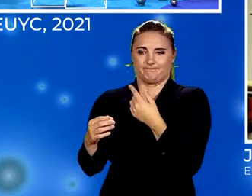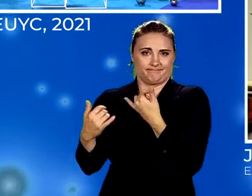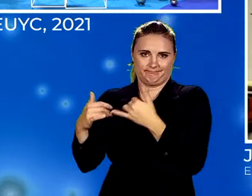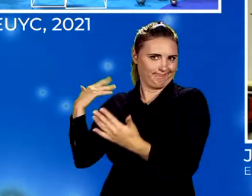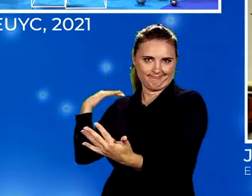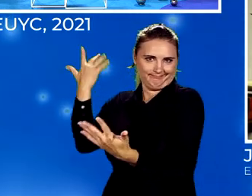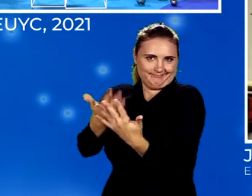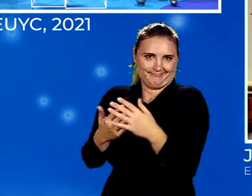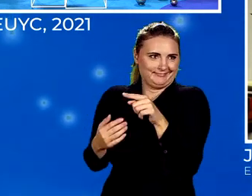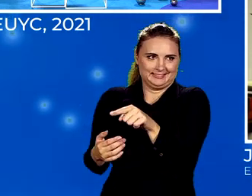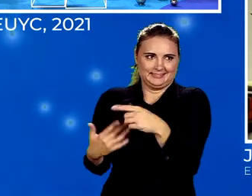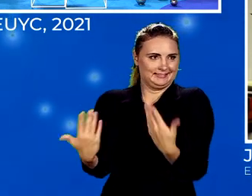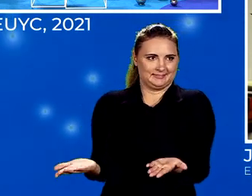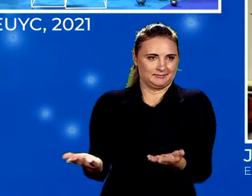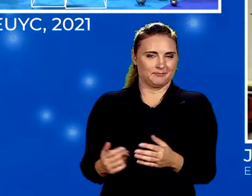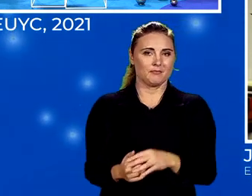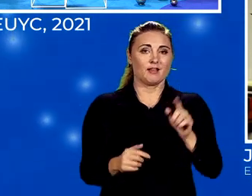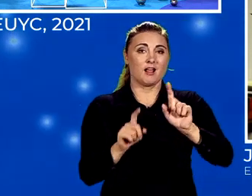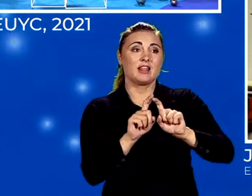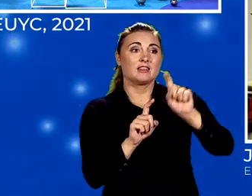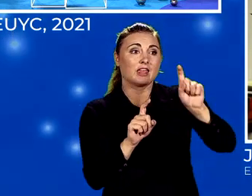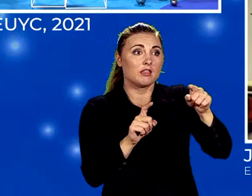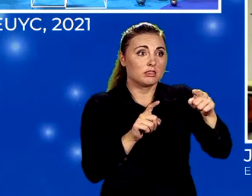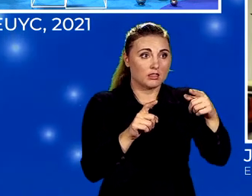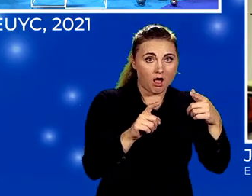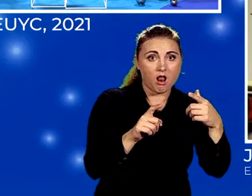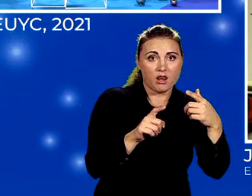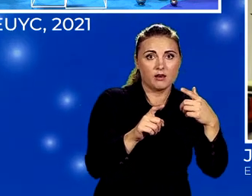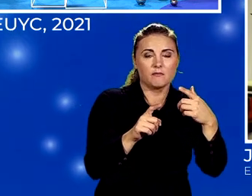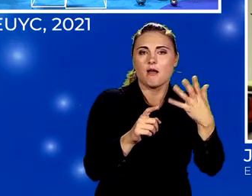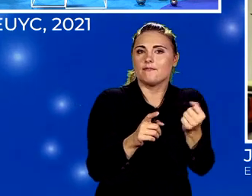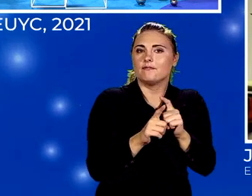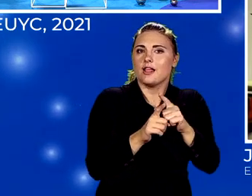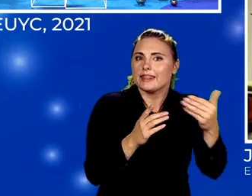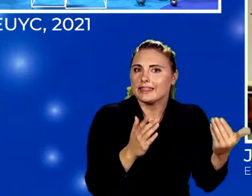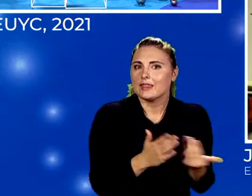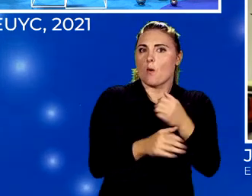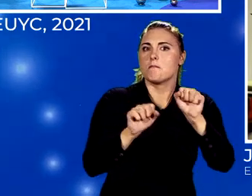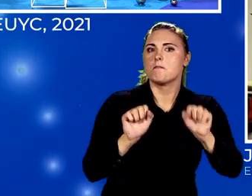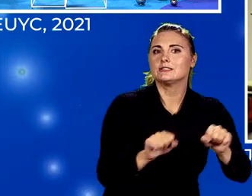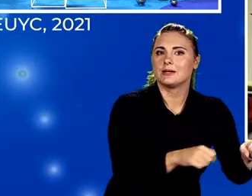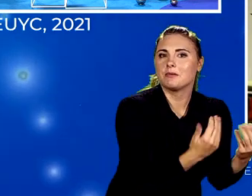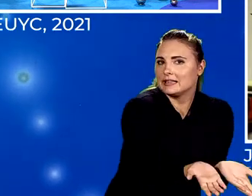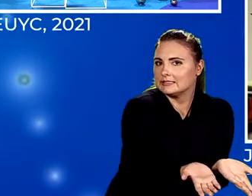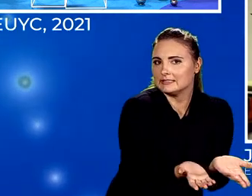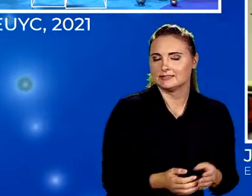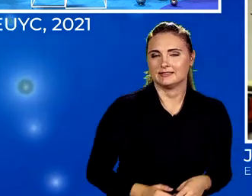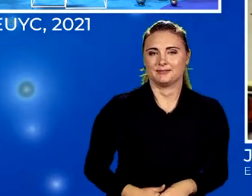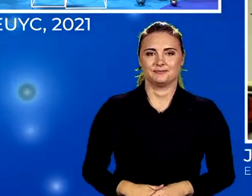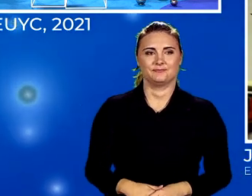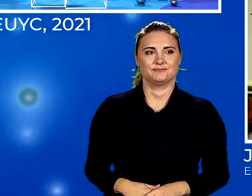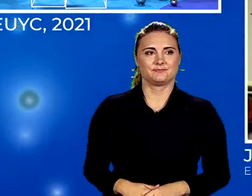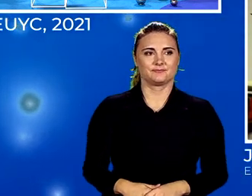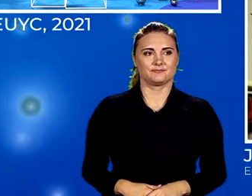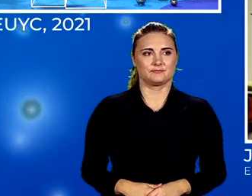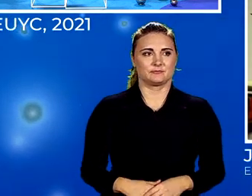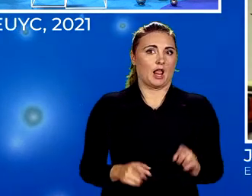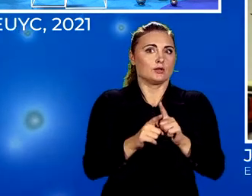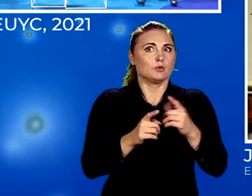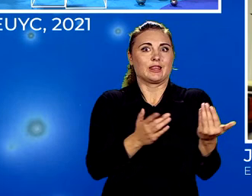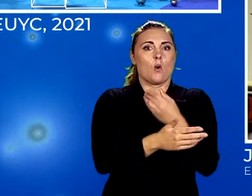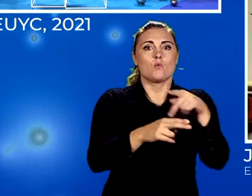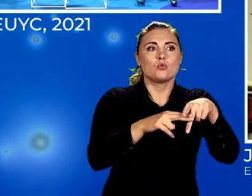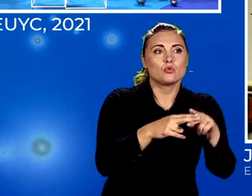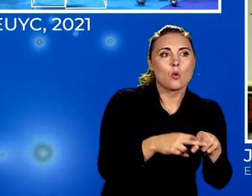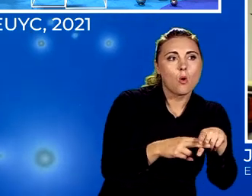offer new opportunities for participation for youth through the use of various tools, such as decision-making